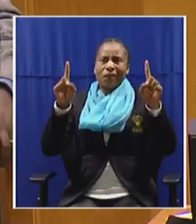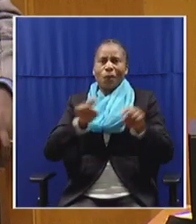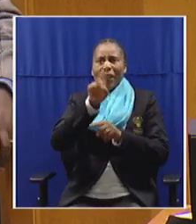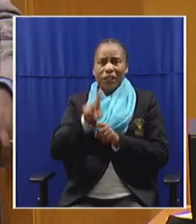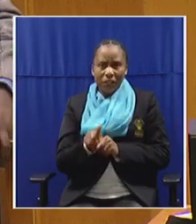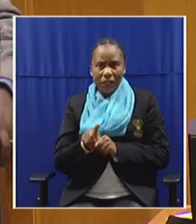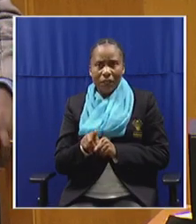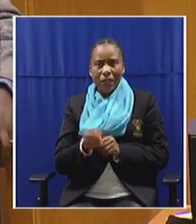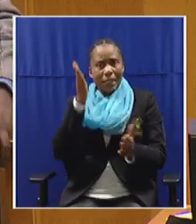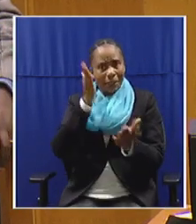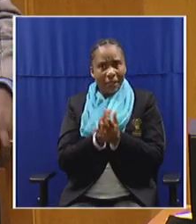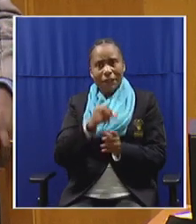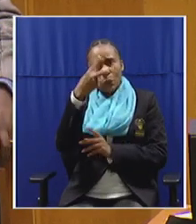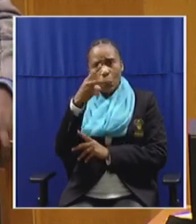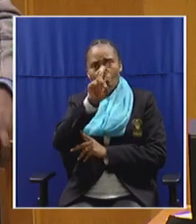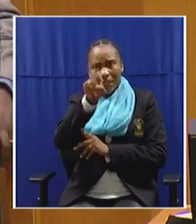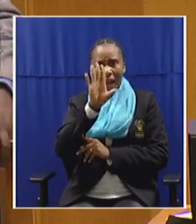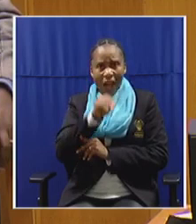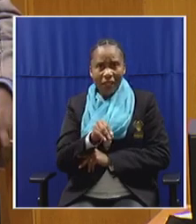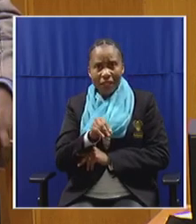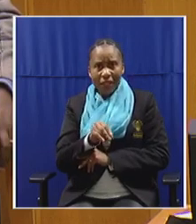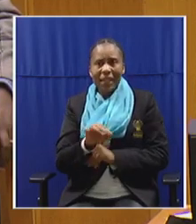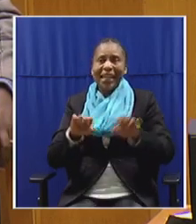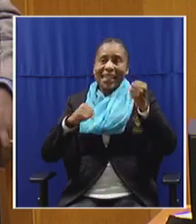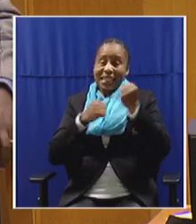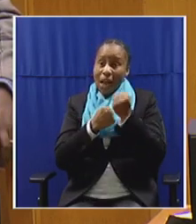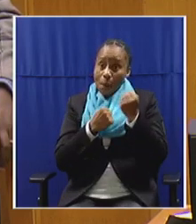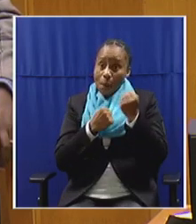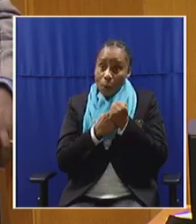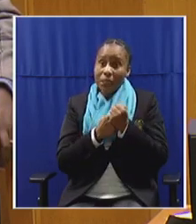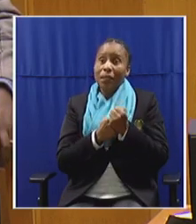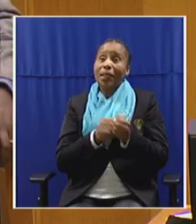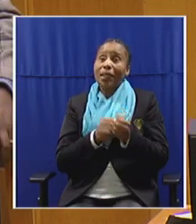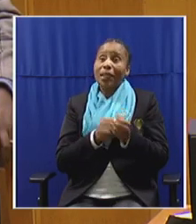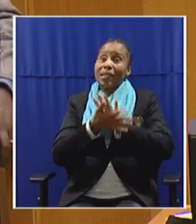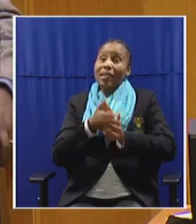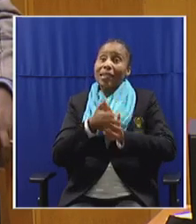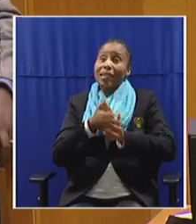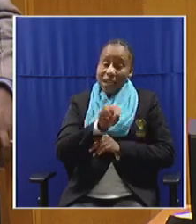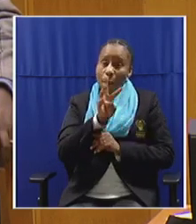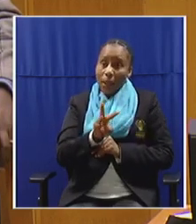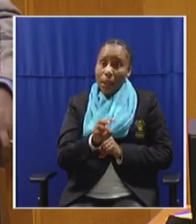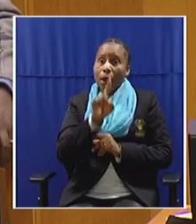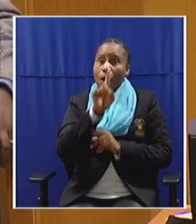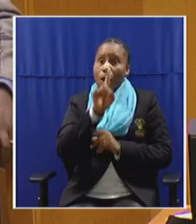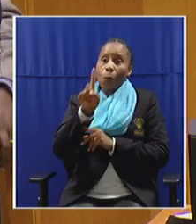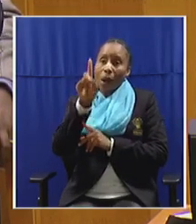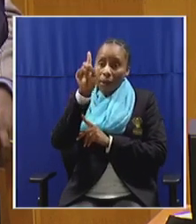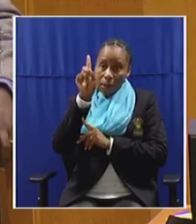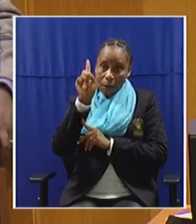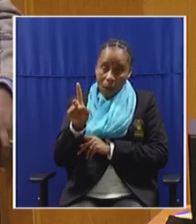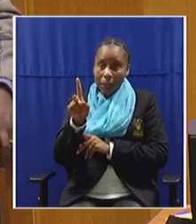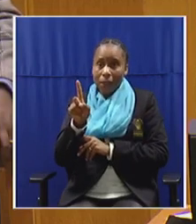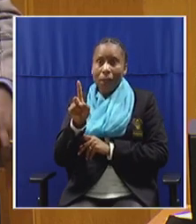asked two specific questions. Yes. Will he support Yes, it being declared a disaster area? Will he provide the 111 million rand?